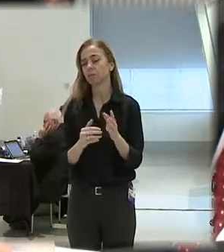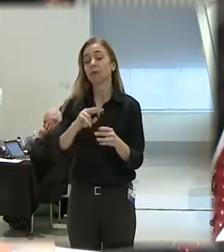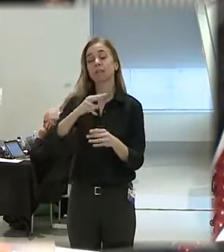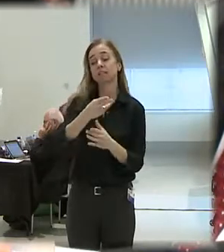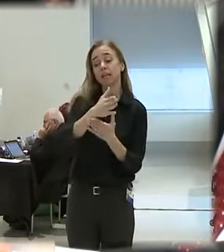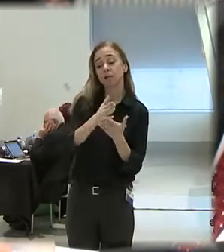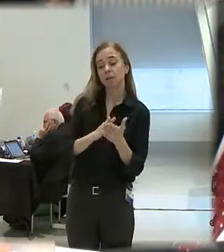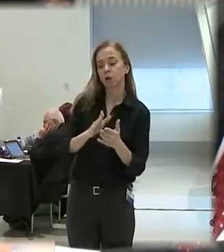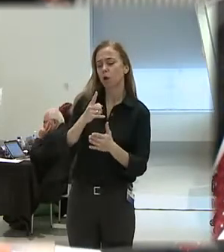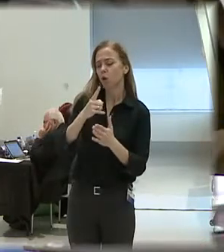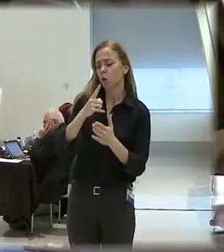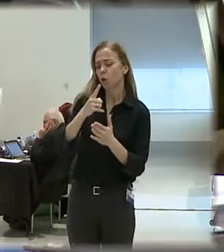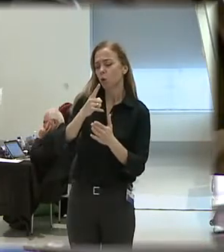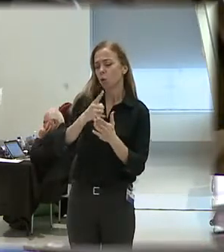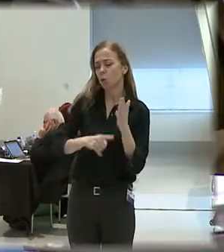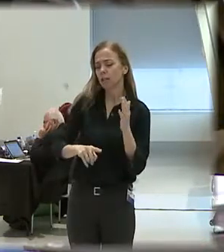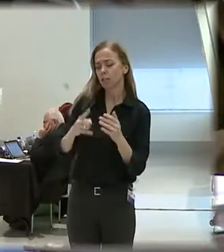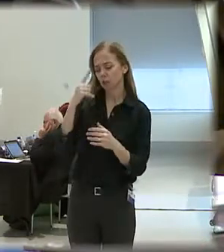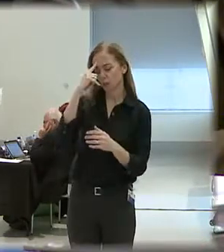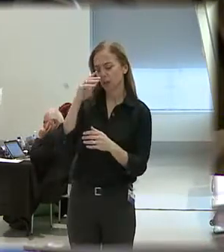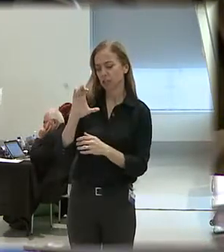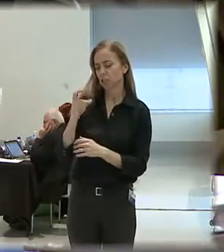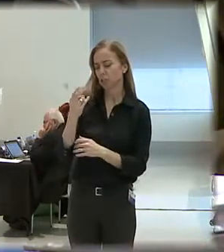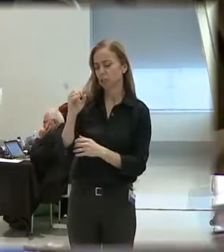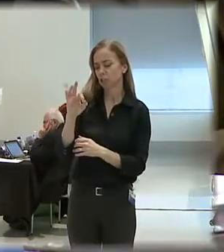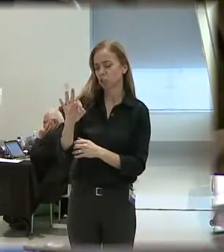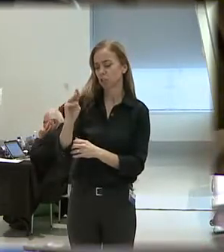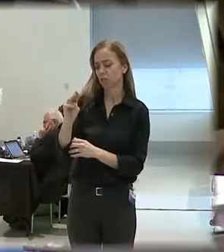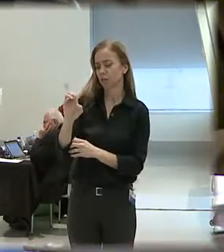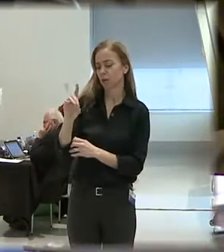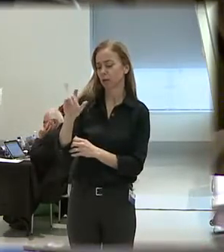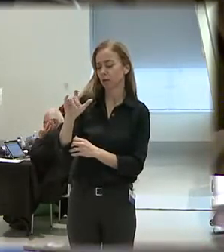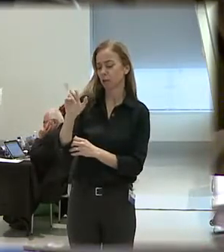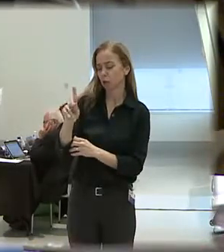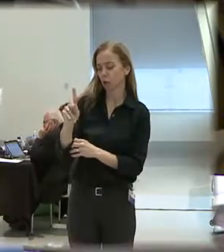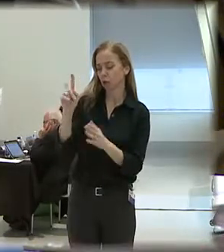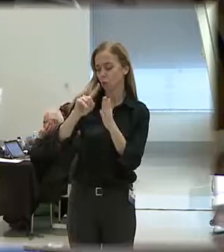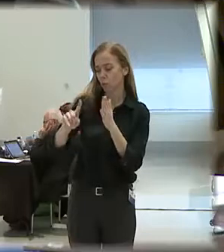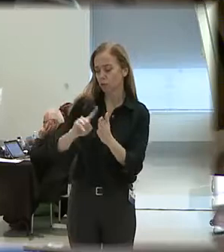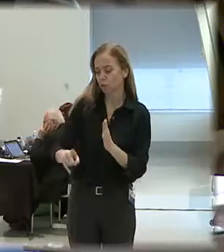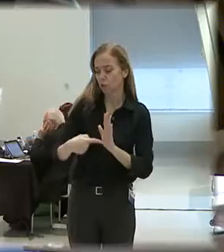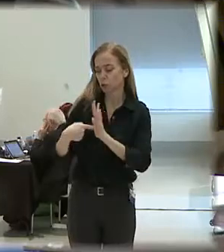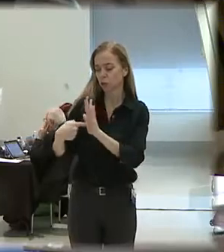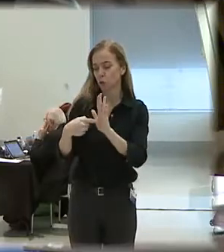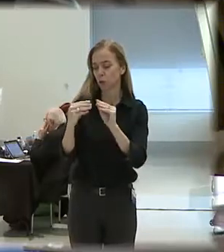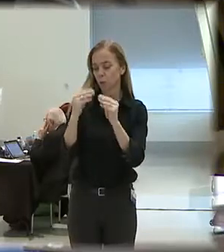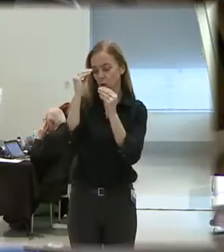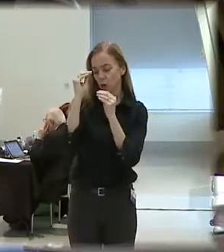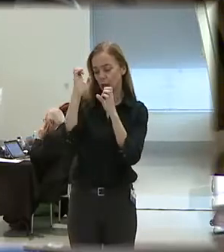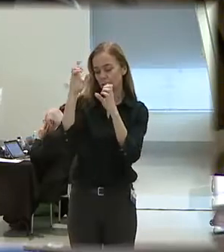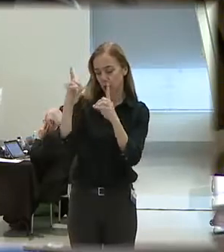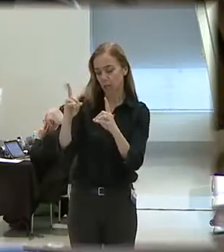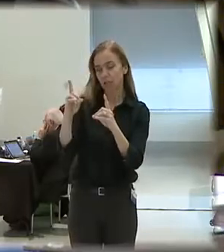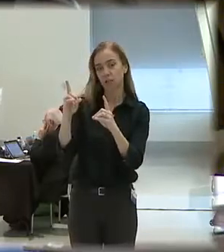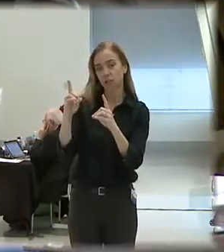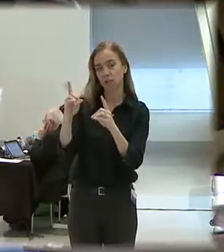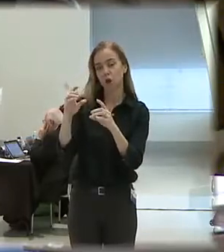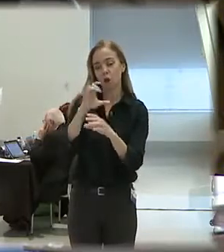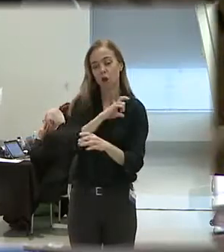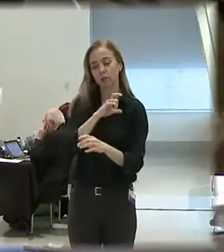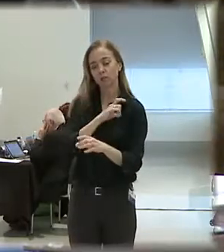is, what's your view on Chief Medlock's idea about the research showing that more educated officers use less